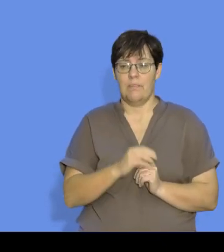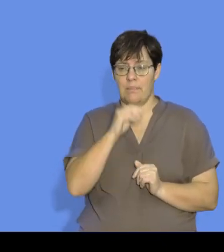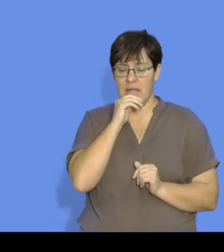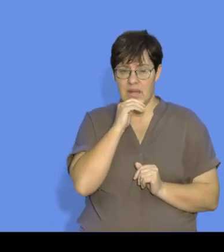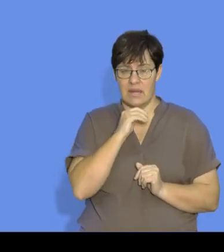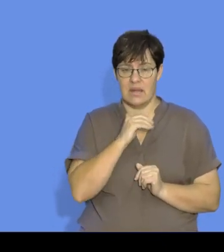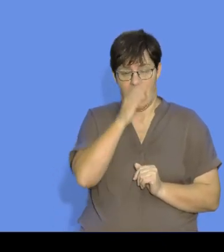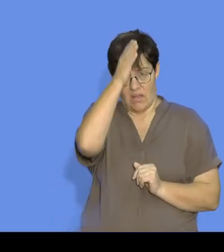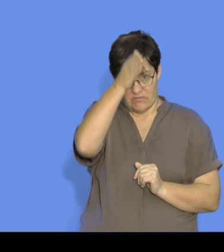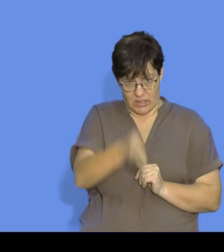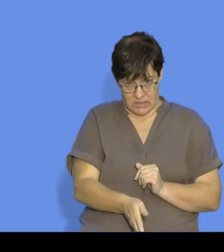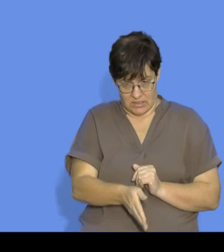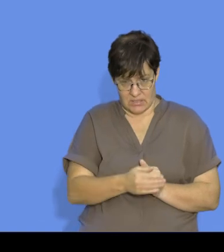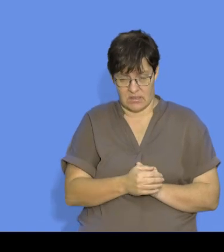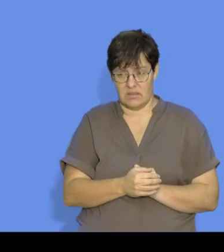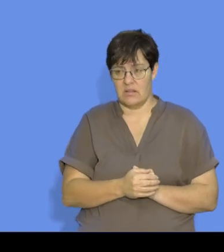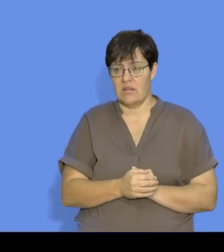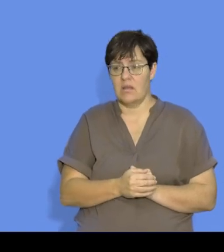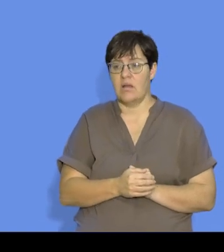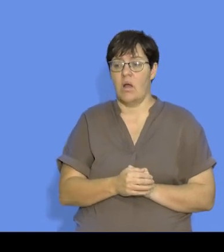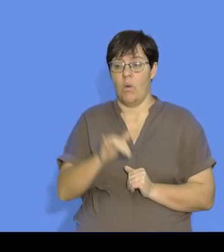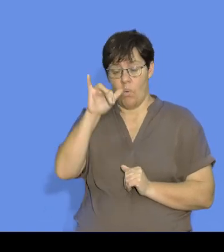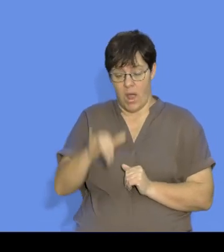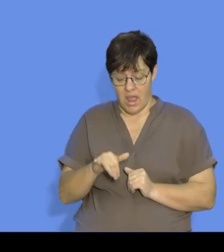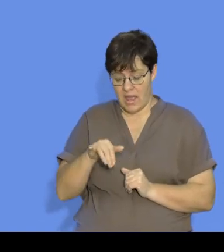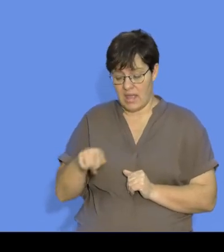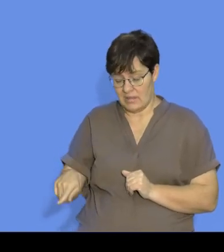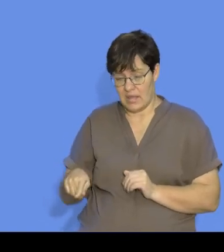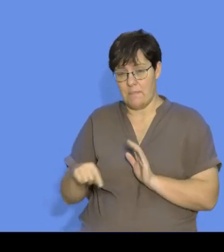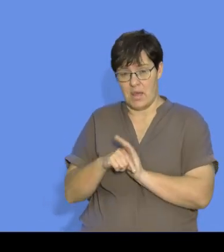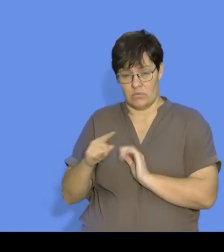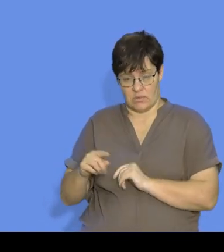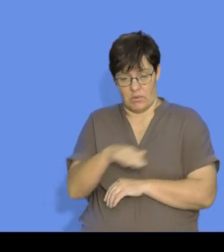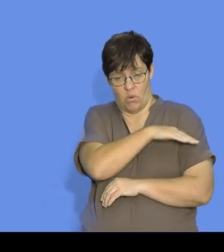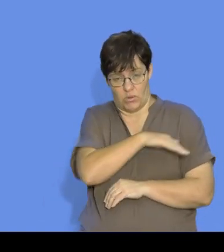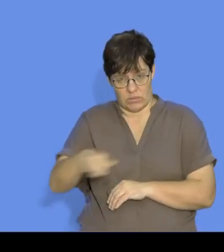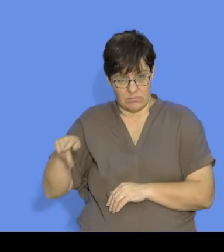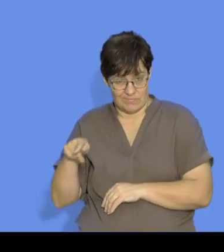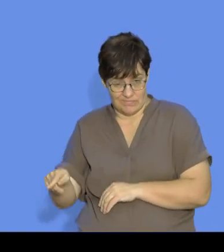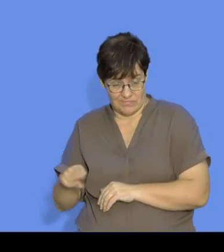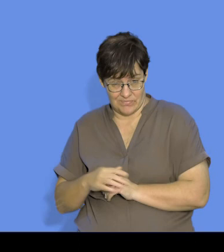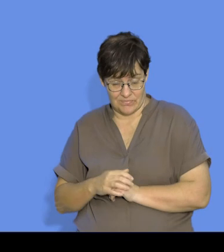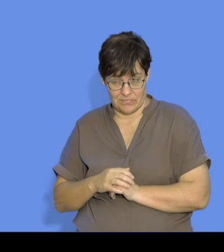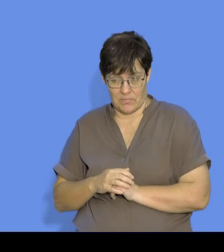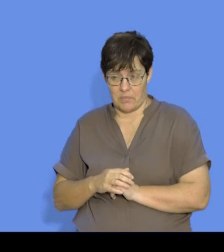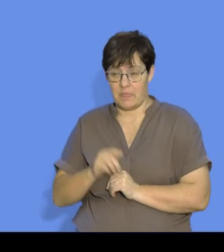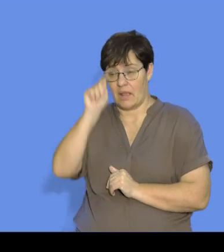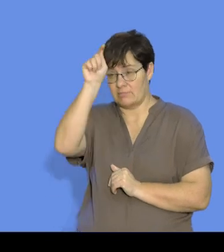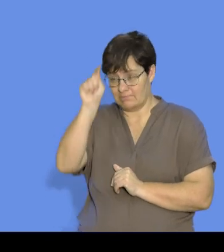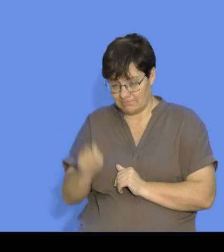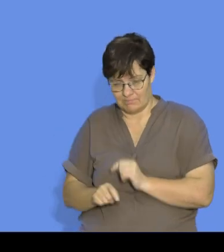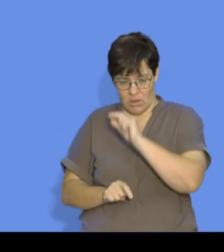the vertical asymptote. The y is equals to minus 1 will be the horizontal